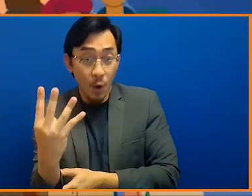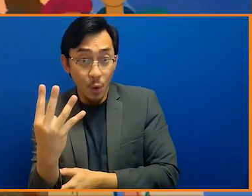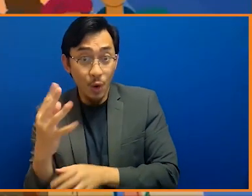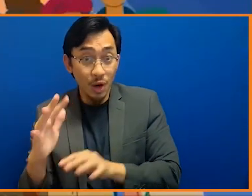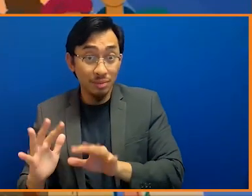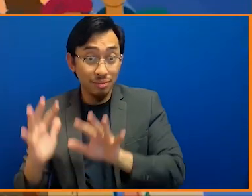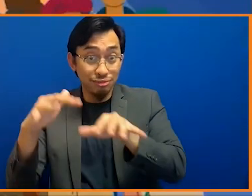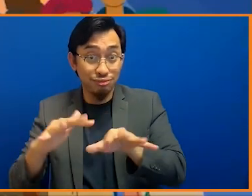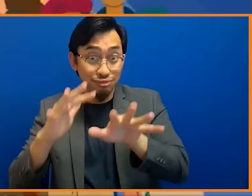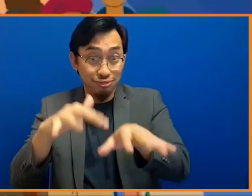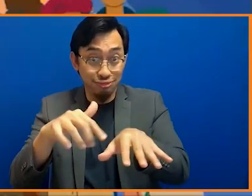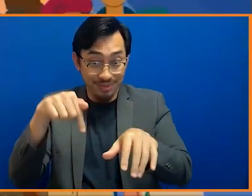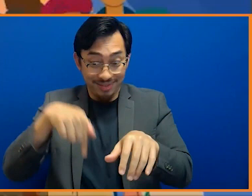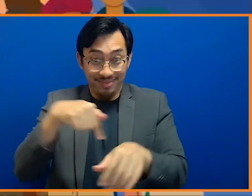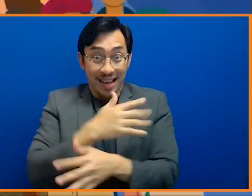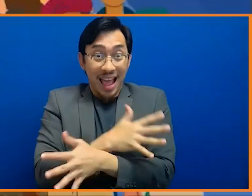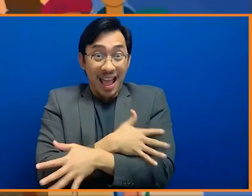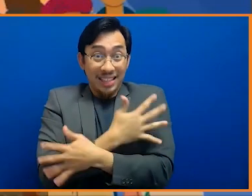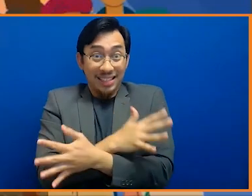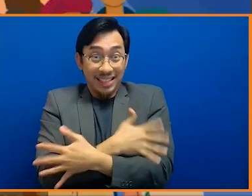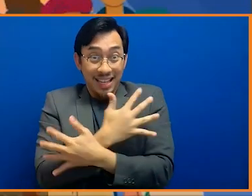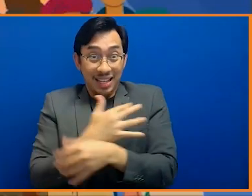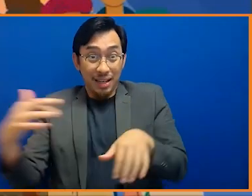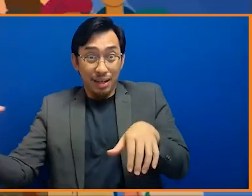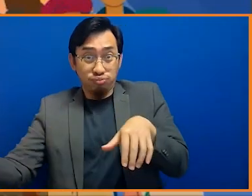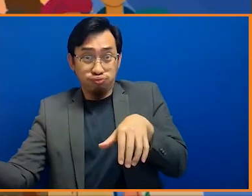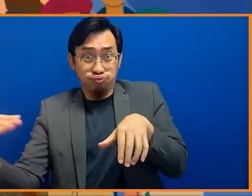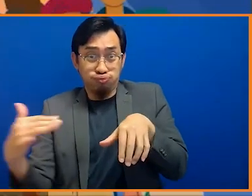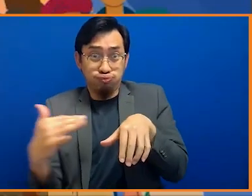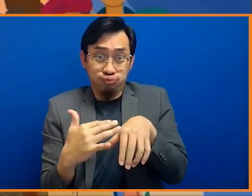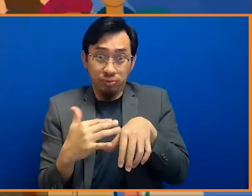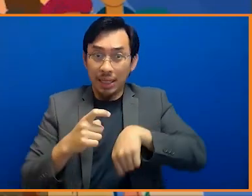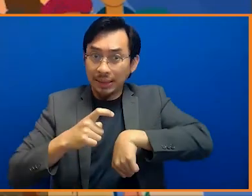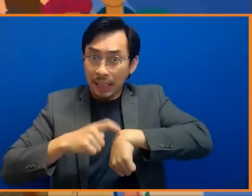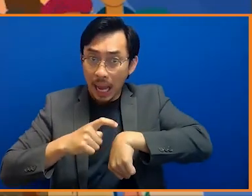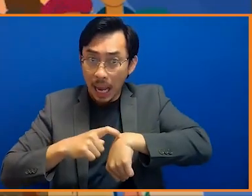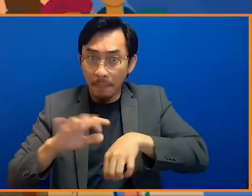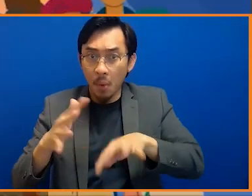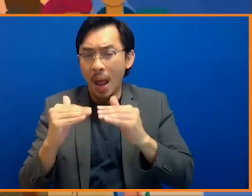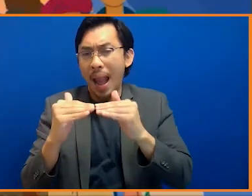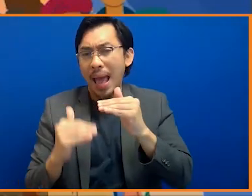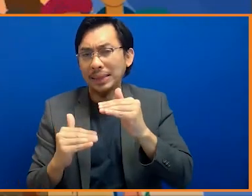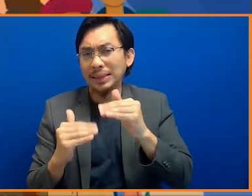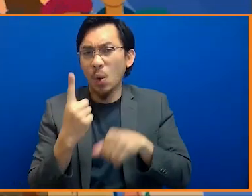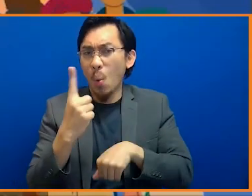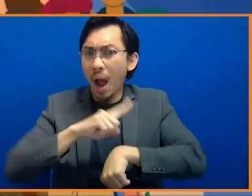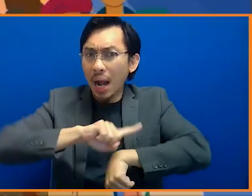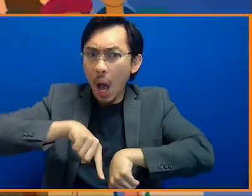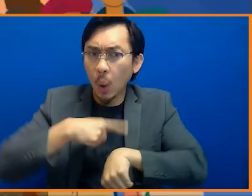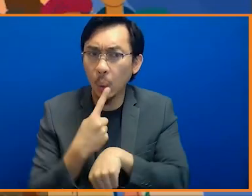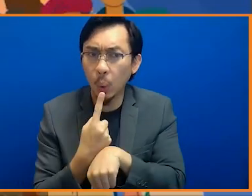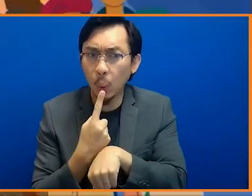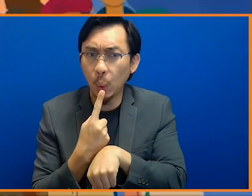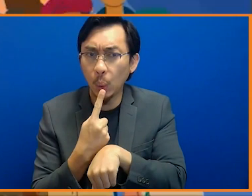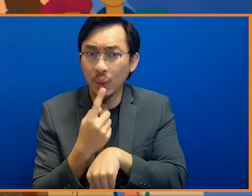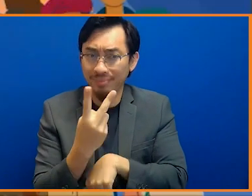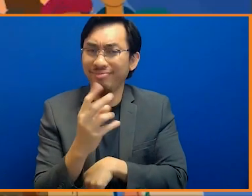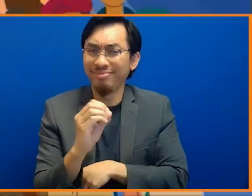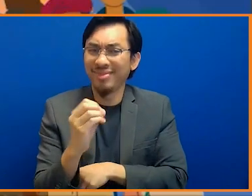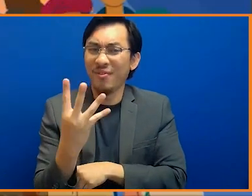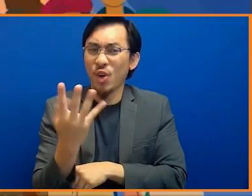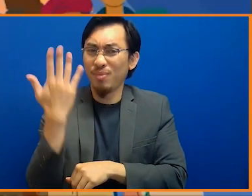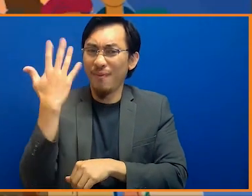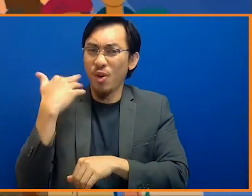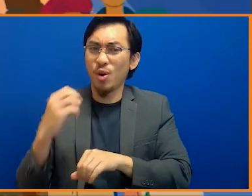the 2004 tsunami reached our beach area, our coastline, less than 1 hours. So the 2004